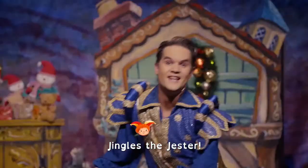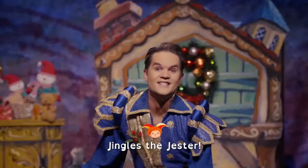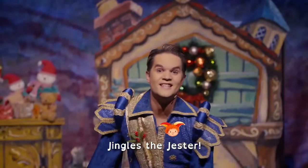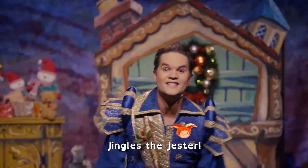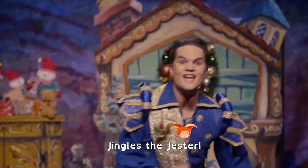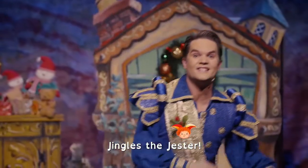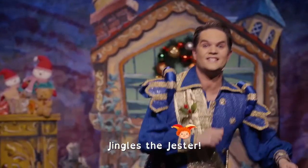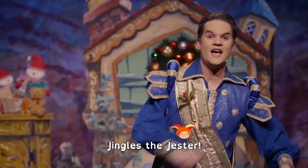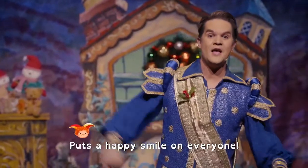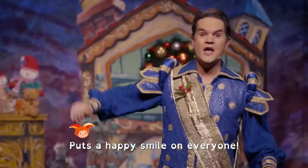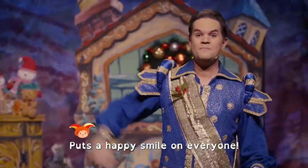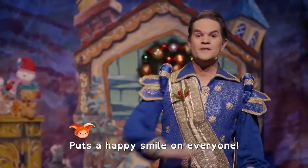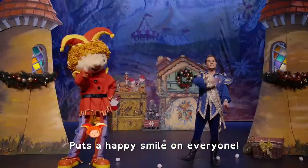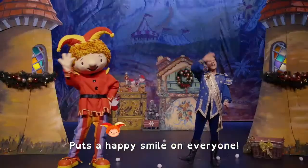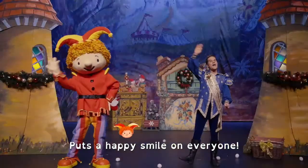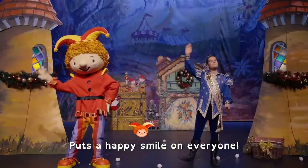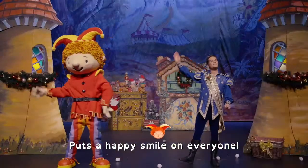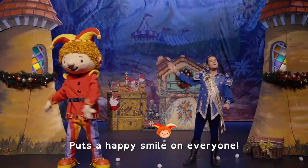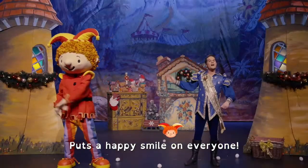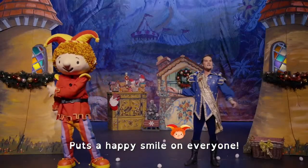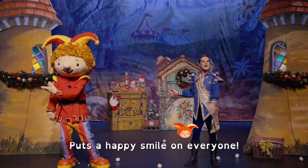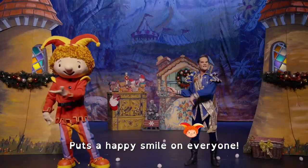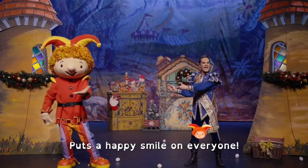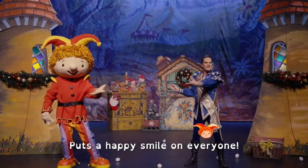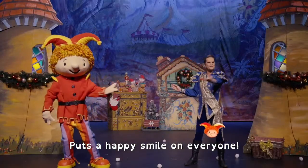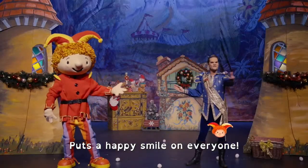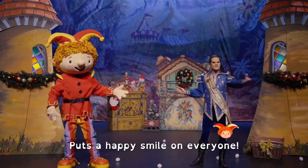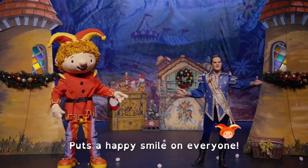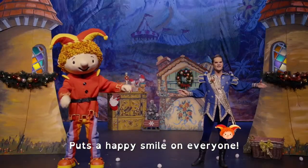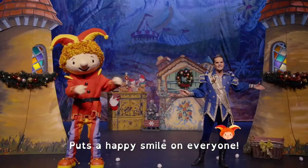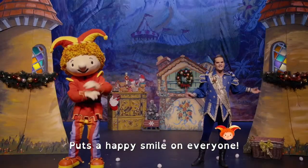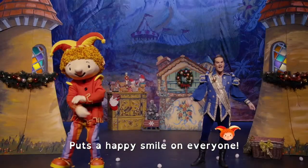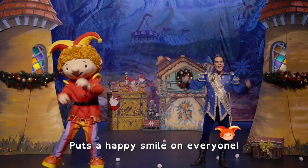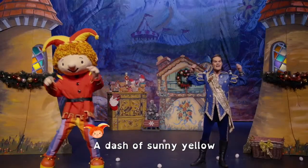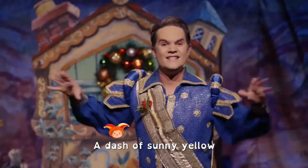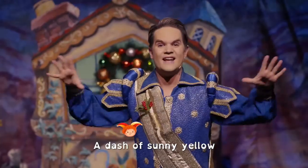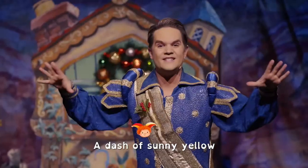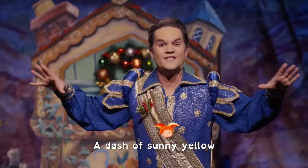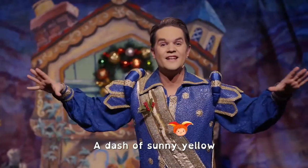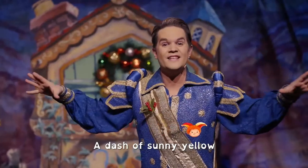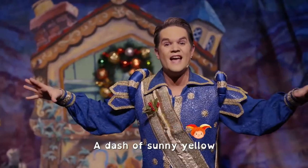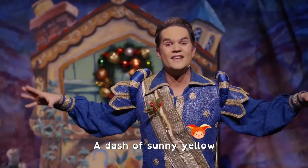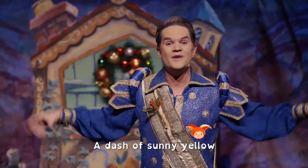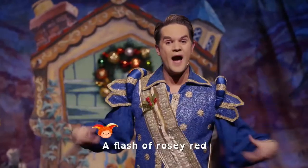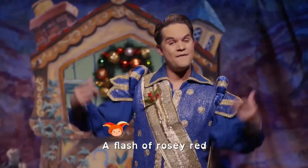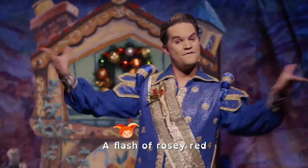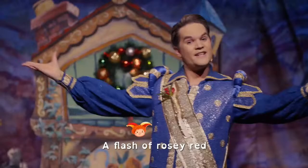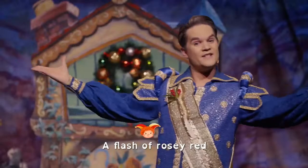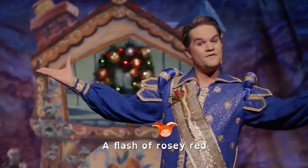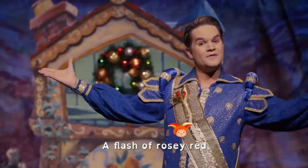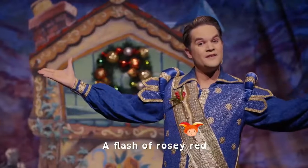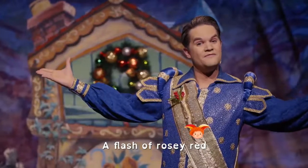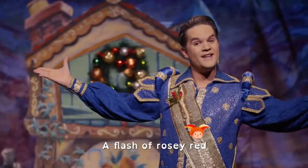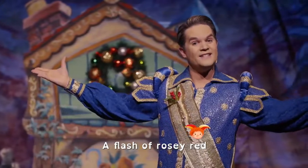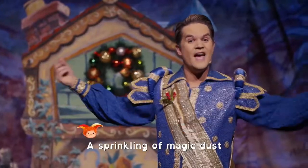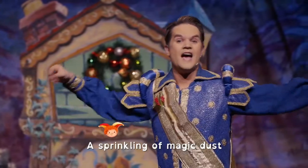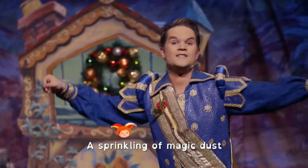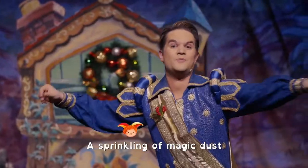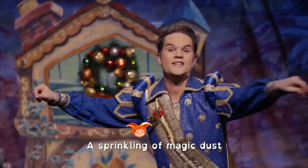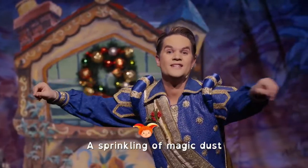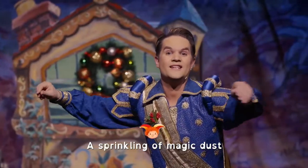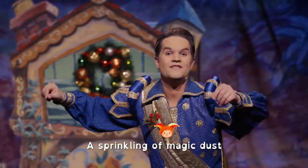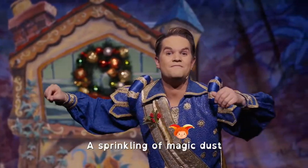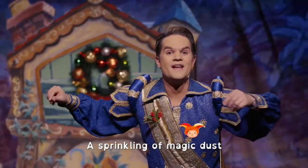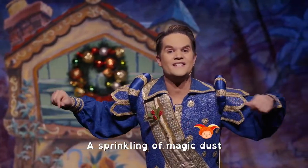Jingles, Jingles the Jester puts a happy smile on everyone. A dash of sunny yellow, a flash of rosy red,